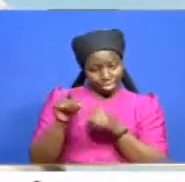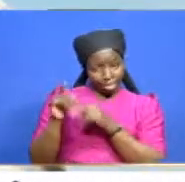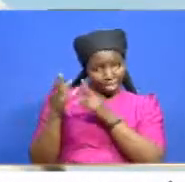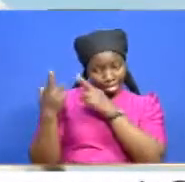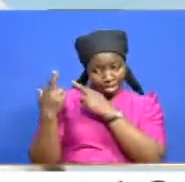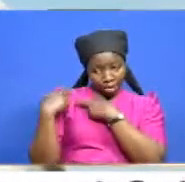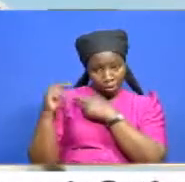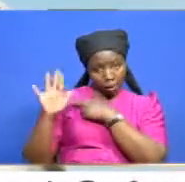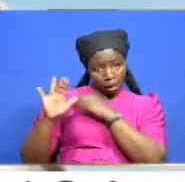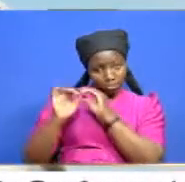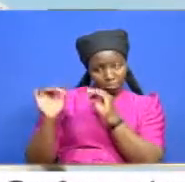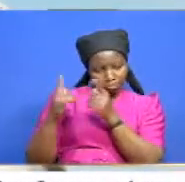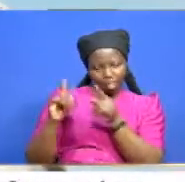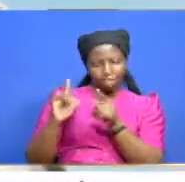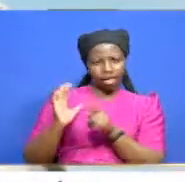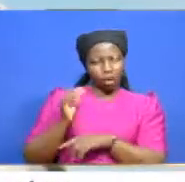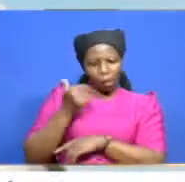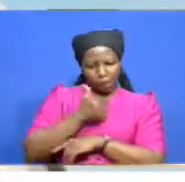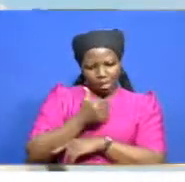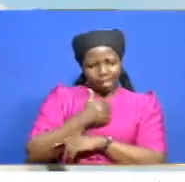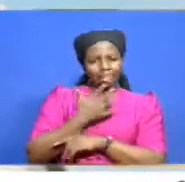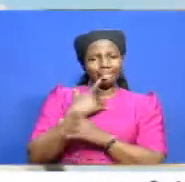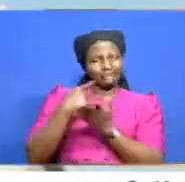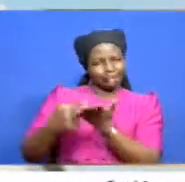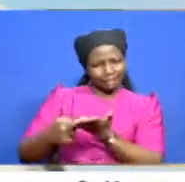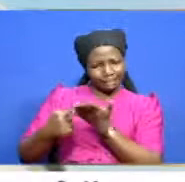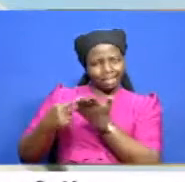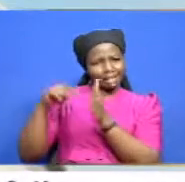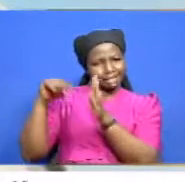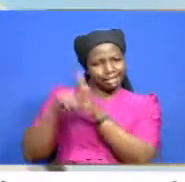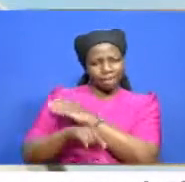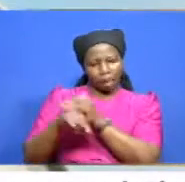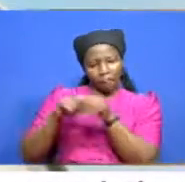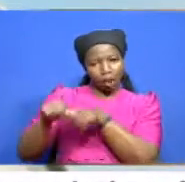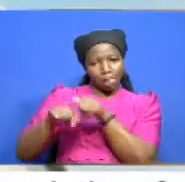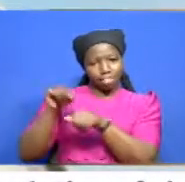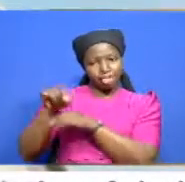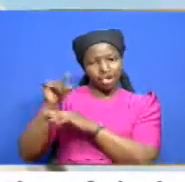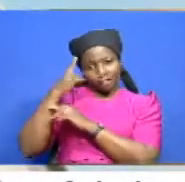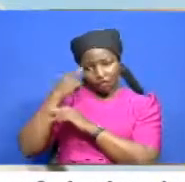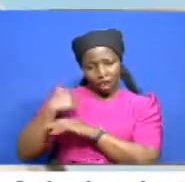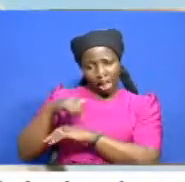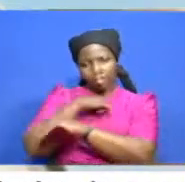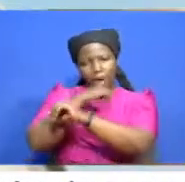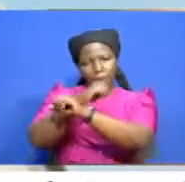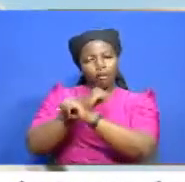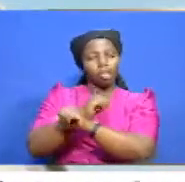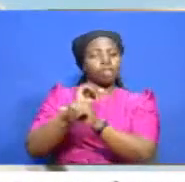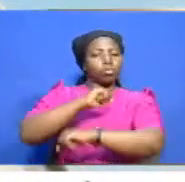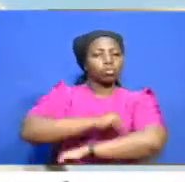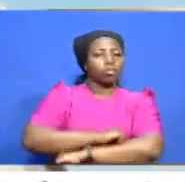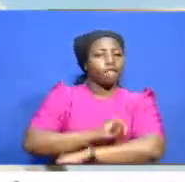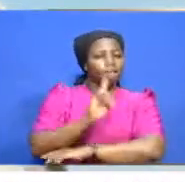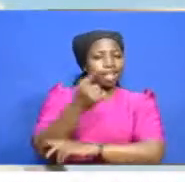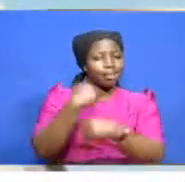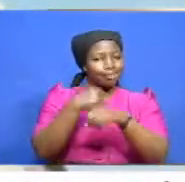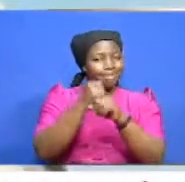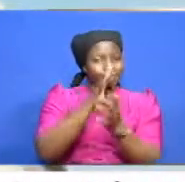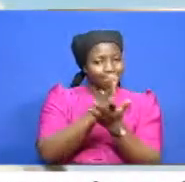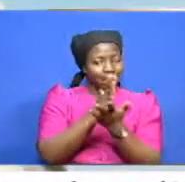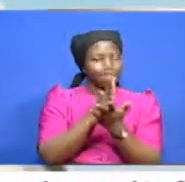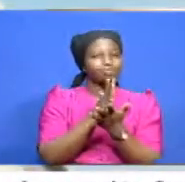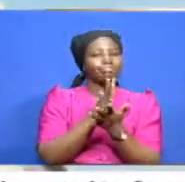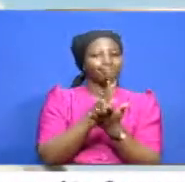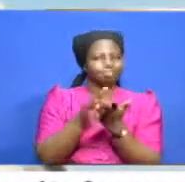delved into so that we could cushion the schools. First, to ensure that they don't lose their mm-hmm.